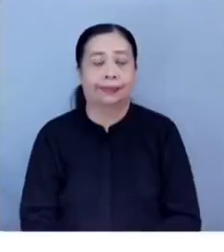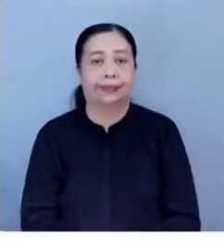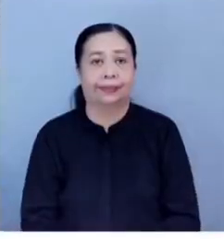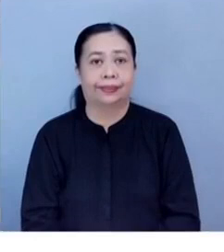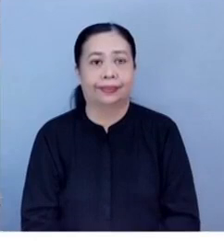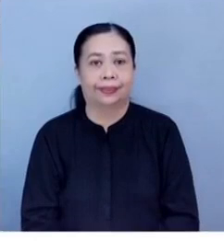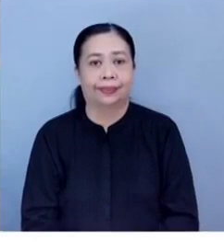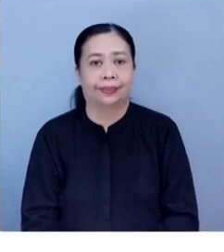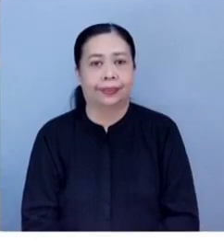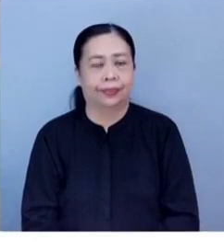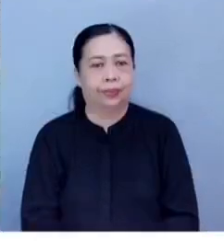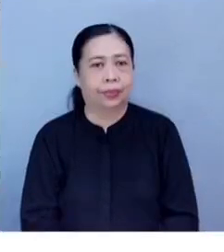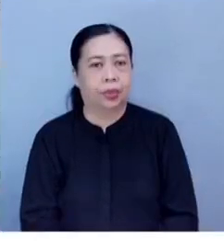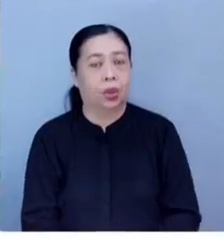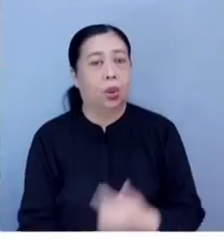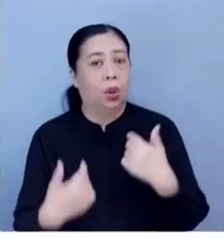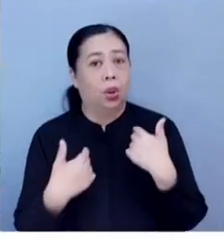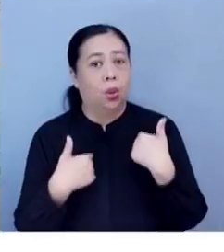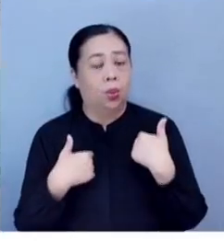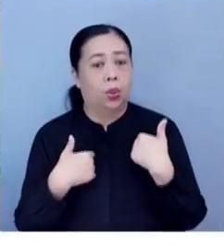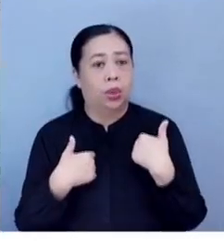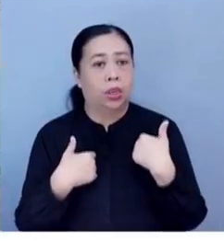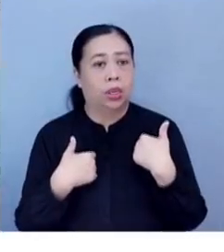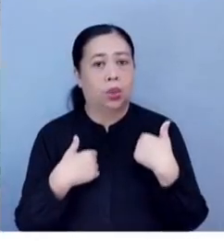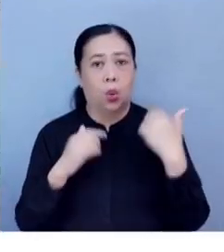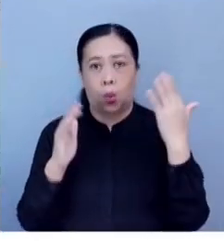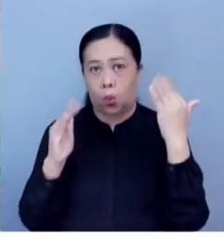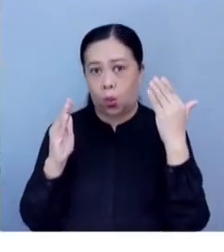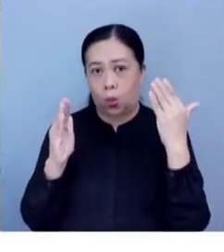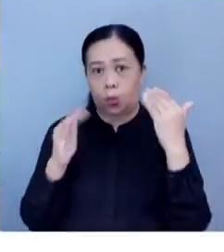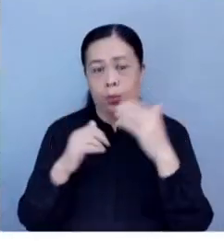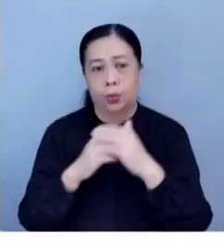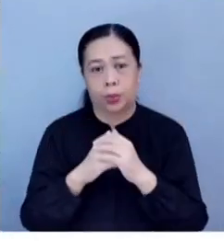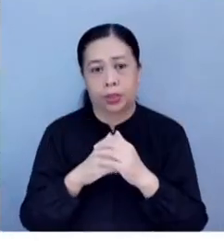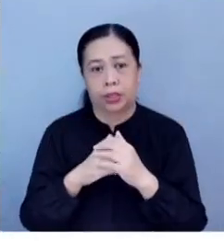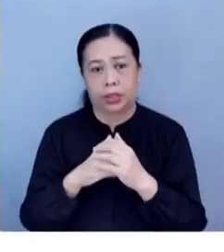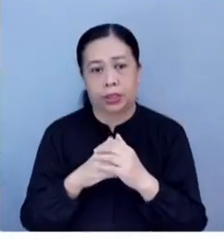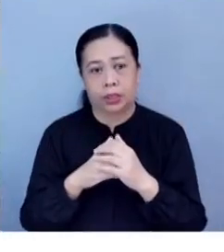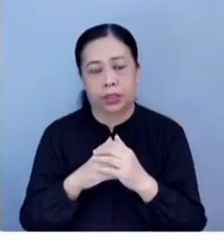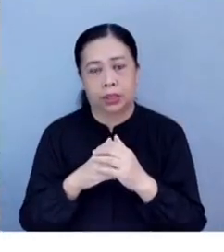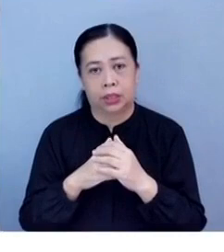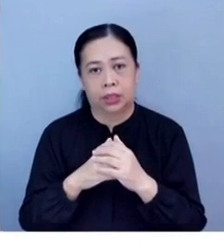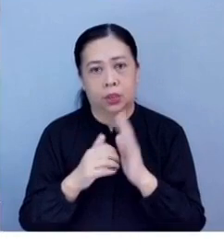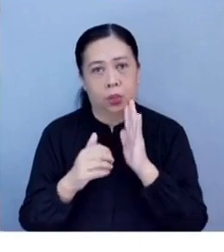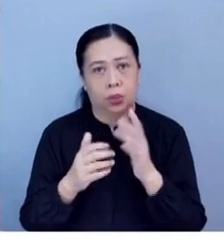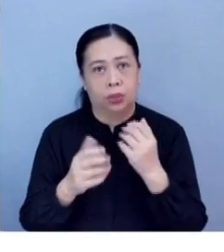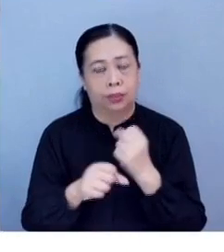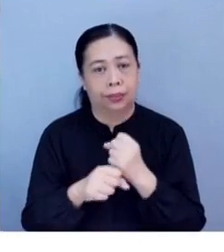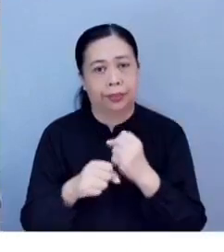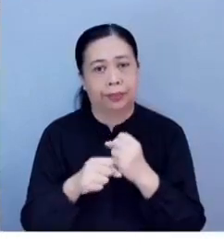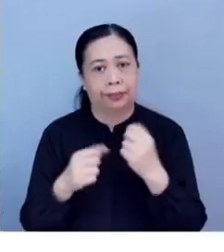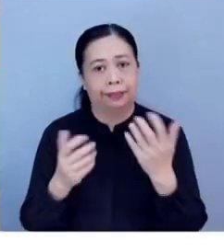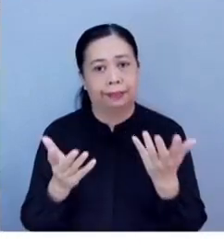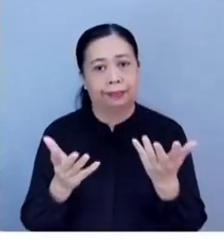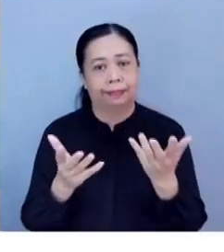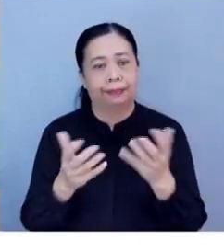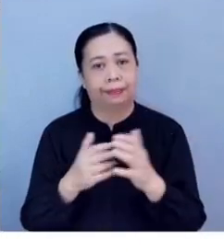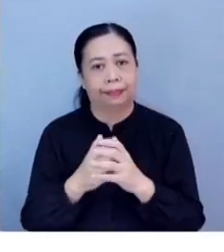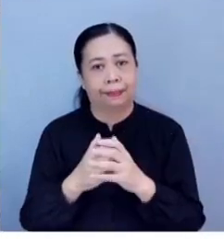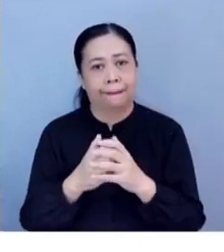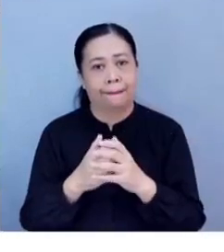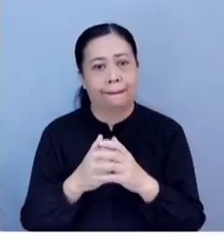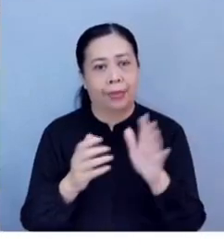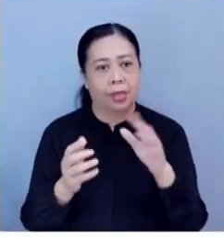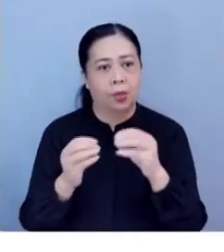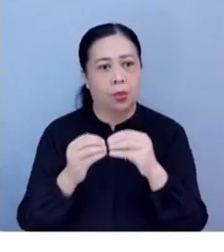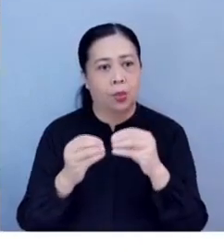We were hoping that with the CBDC, it will make the RTGS even